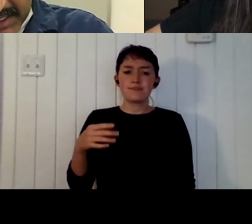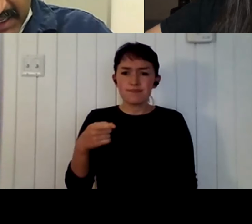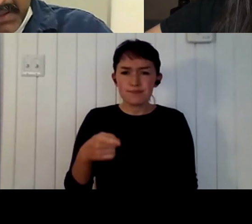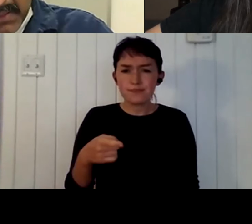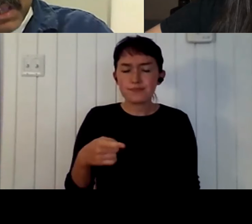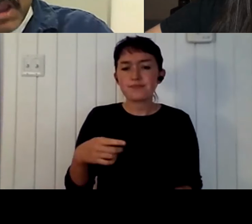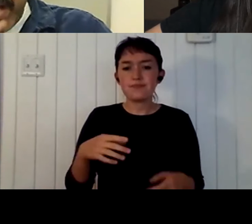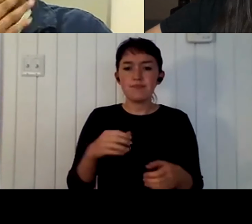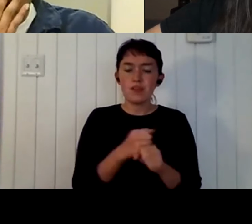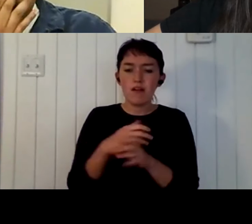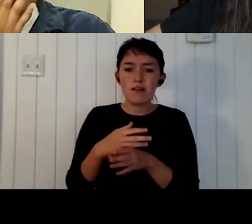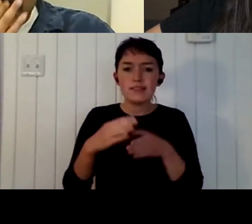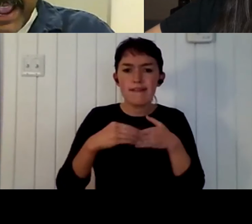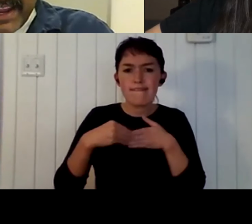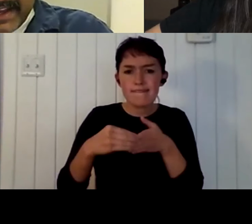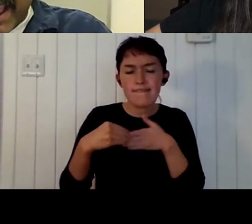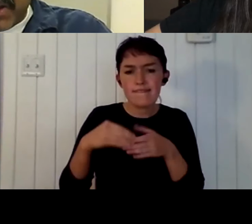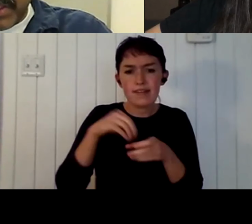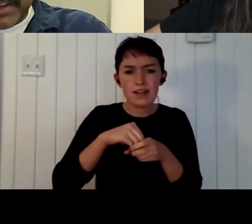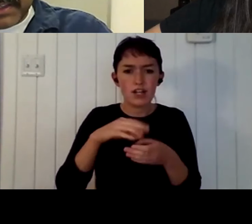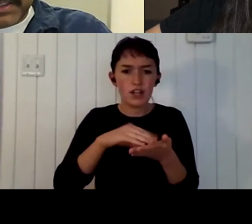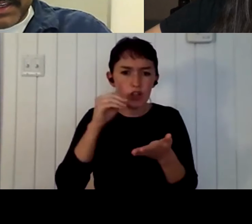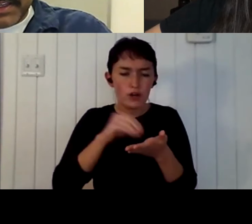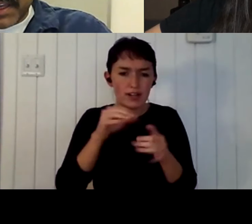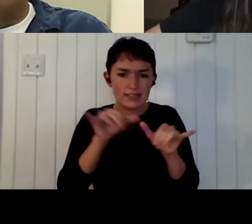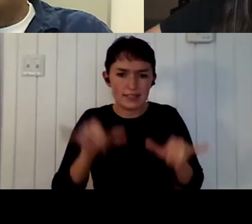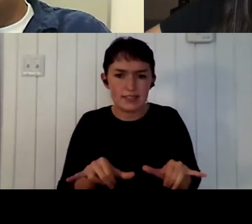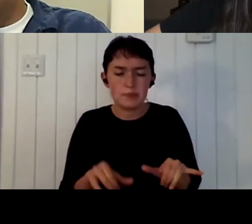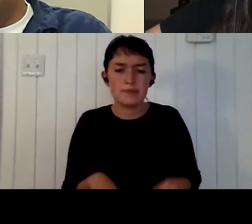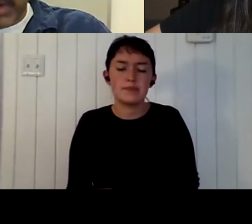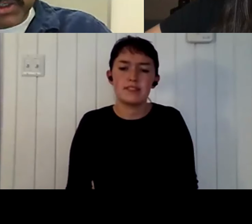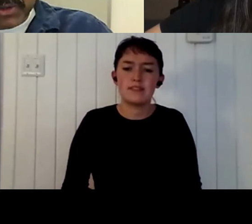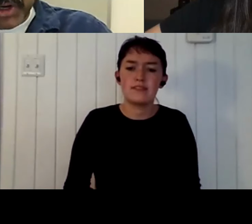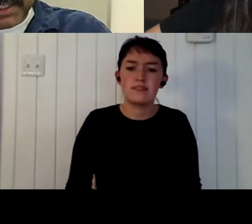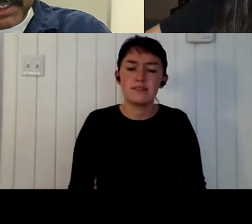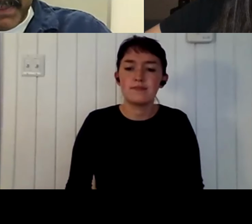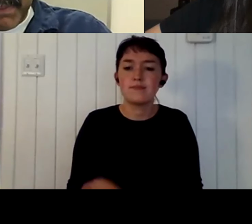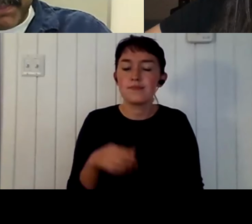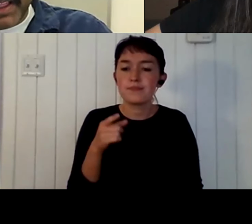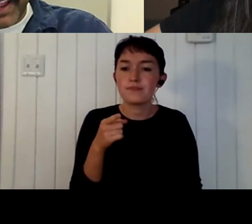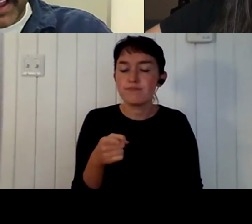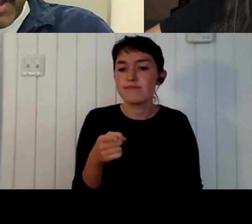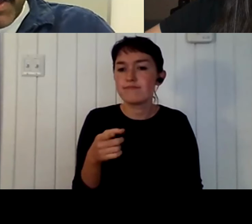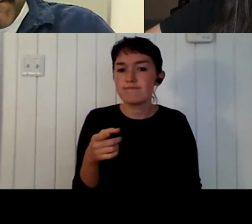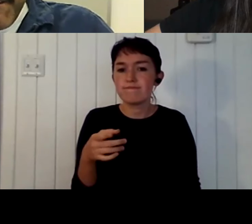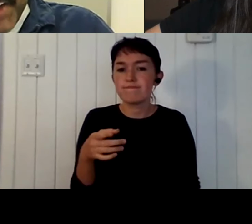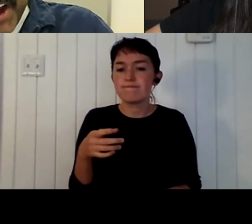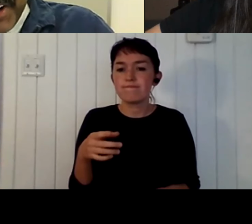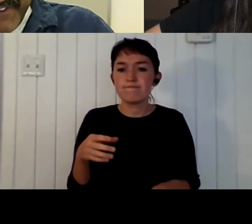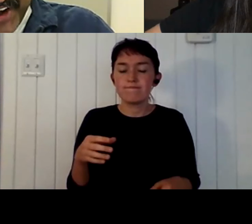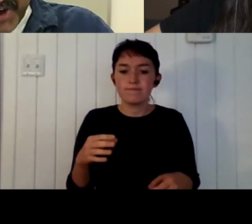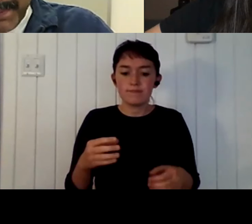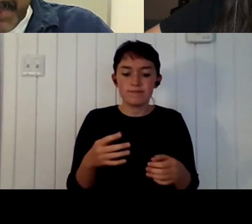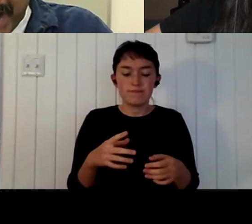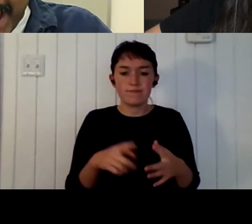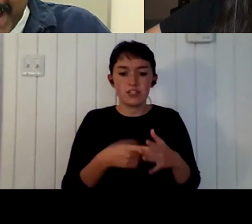learning systems, right? So you're sort of laying down these original traces that might be like